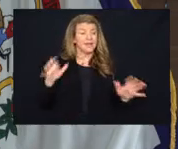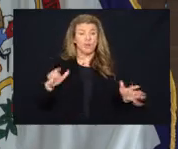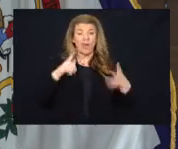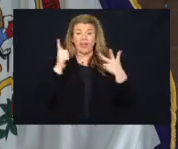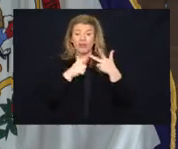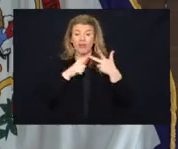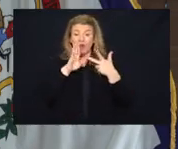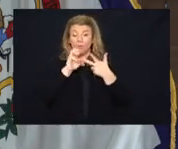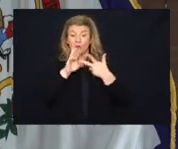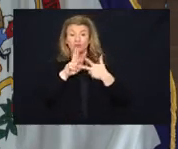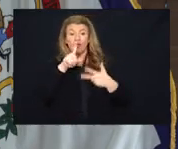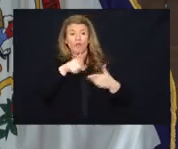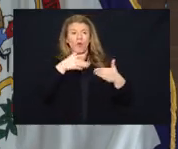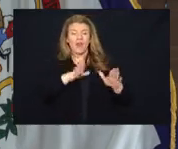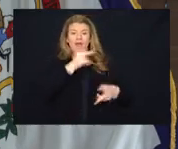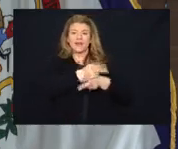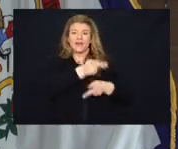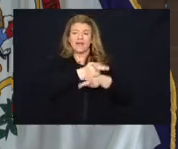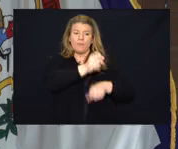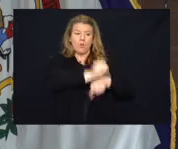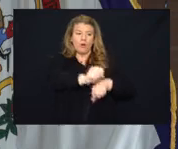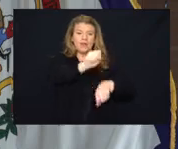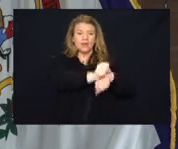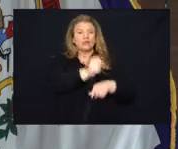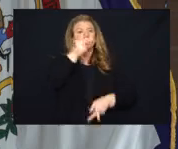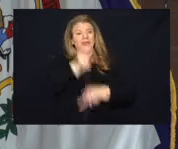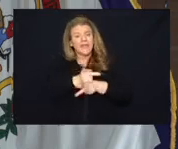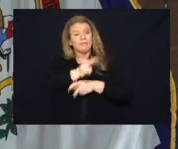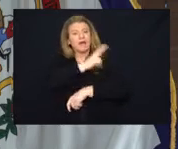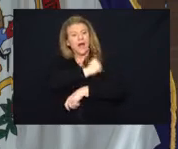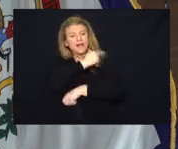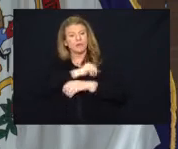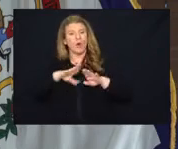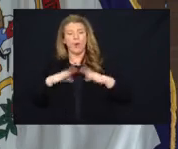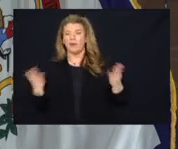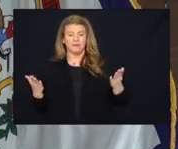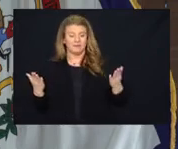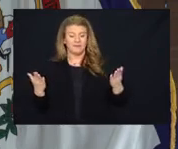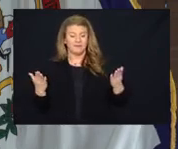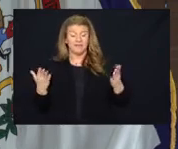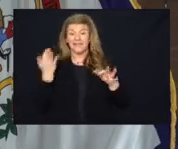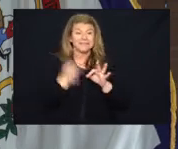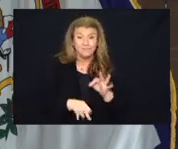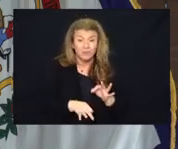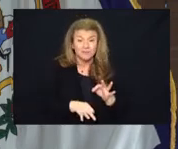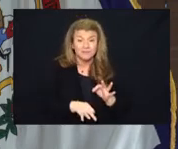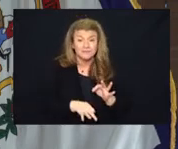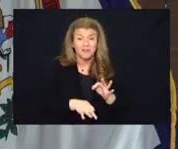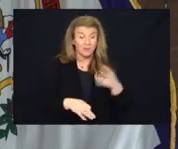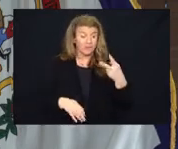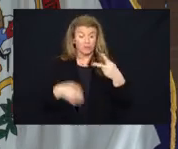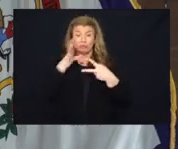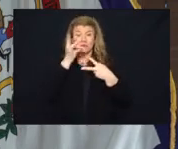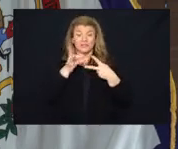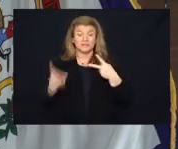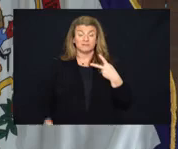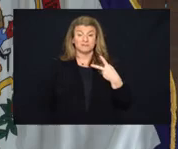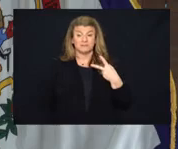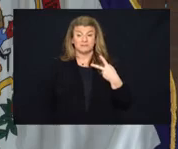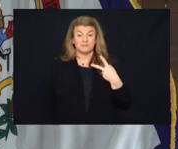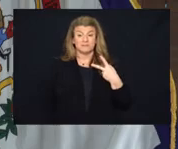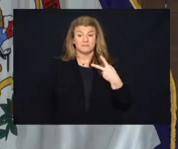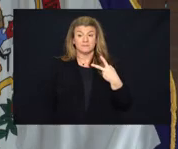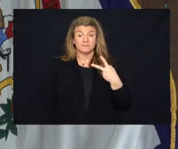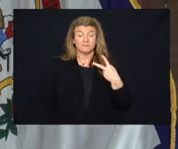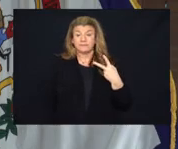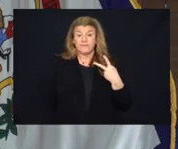allowed to keep working there so we can keep the hospital open. It's just that simple. It's one of two choices. We may be at the